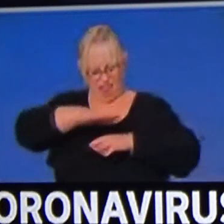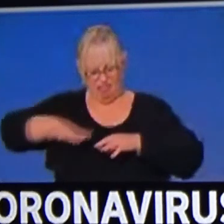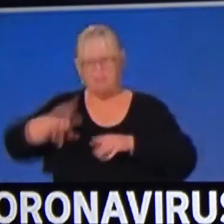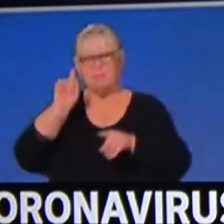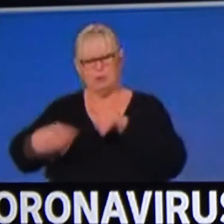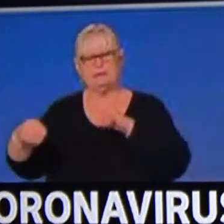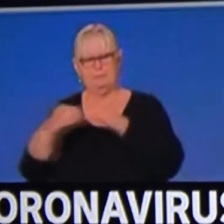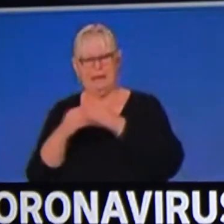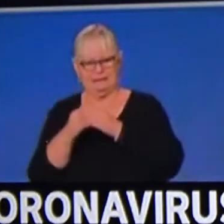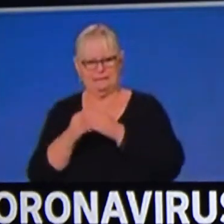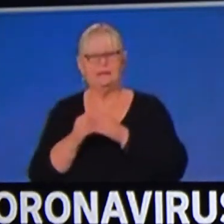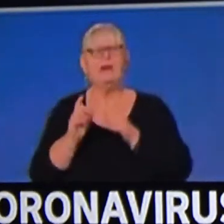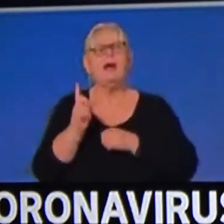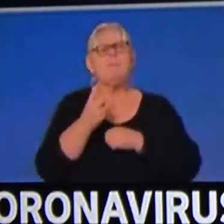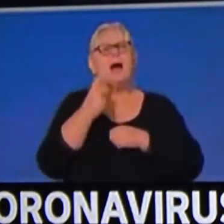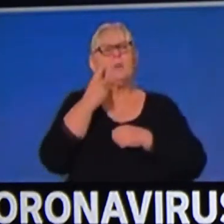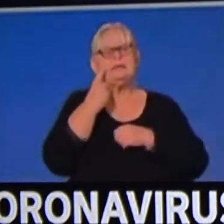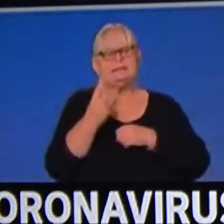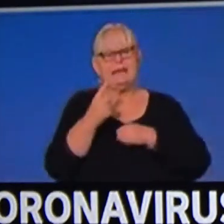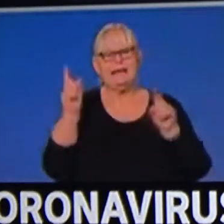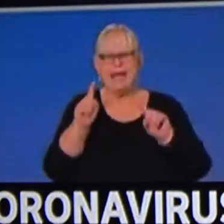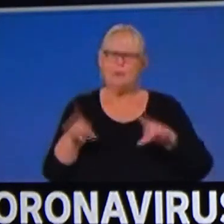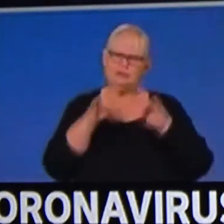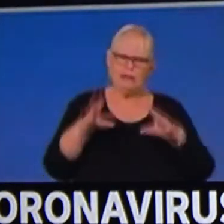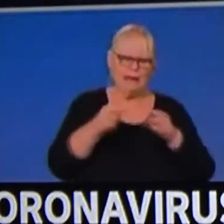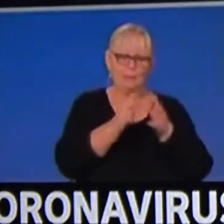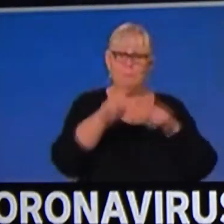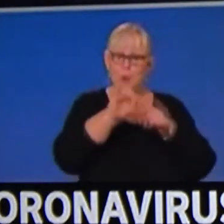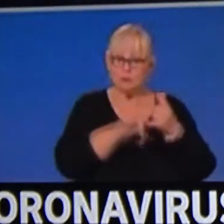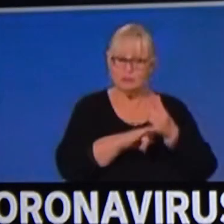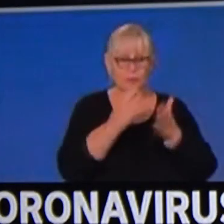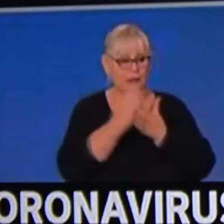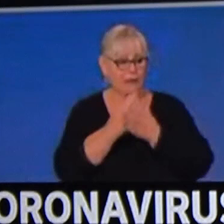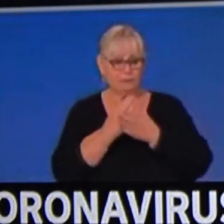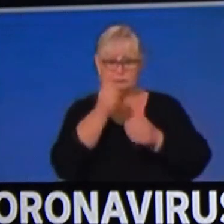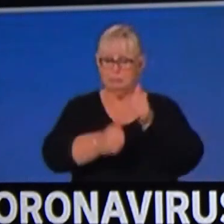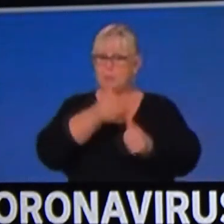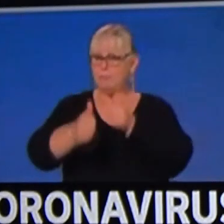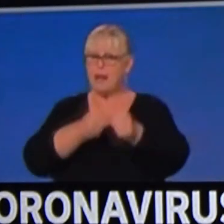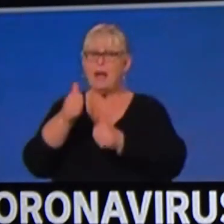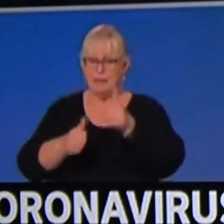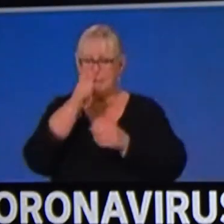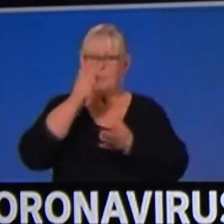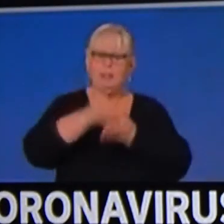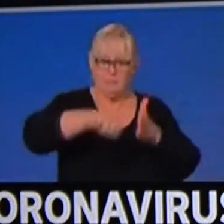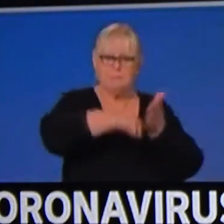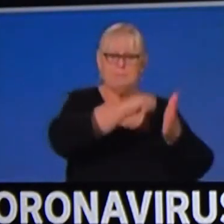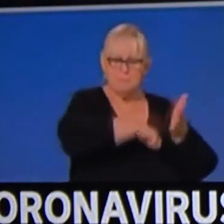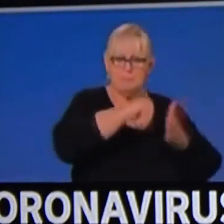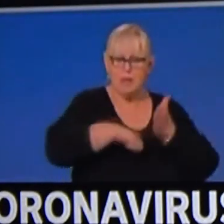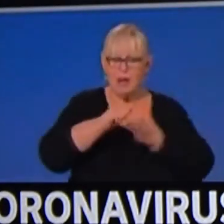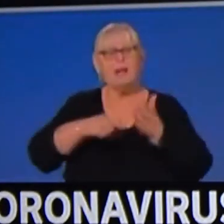But we are finding ourselves in a situation where Australia's bond issuances are being well received, and that is because of the